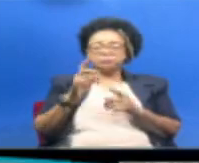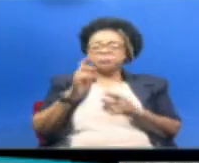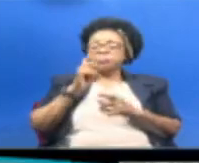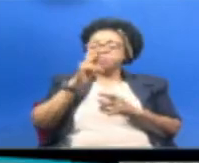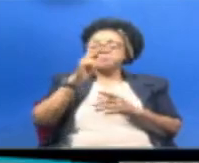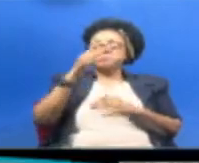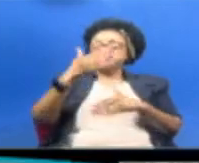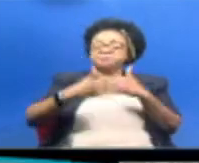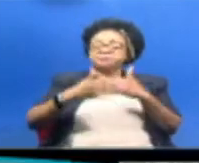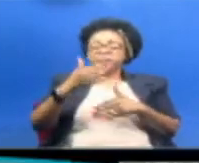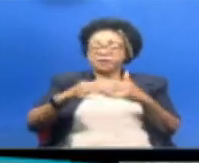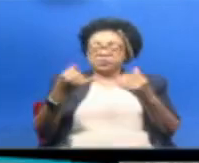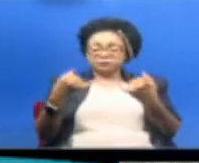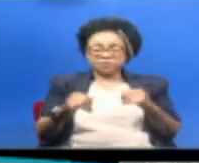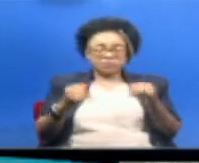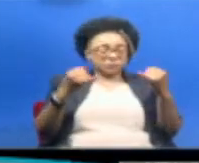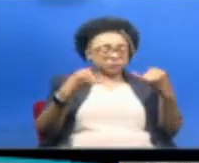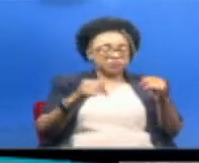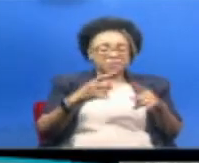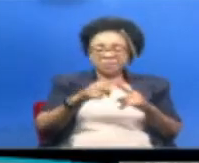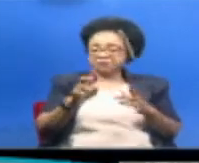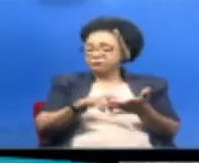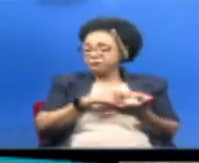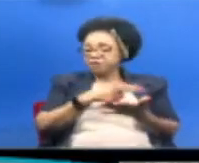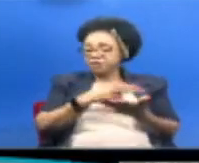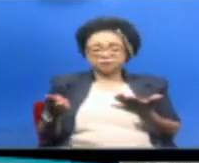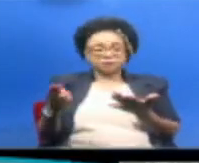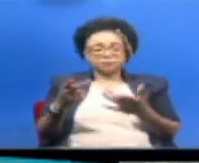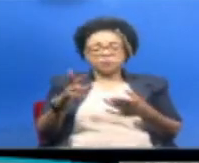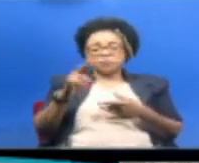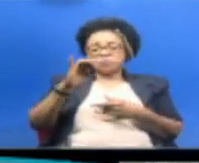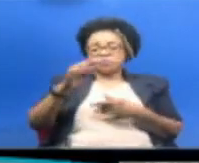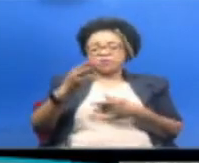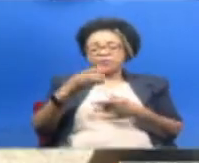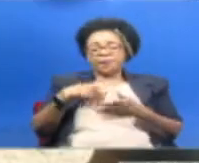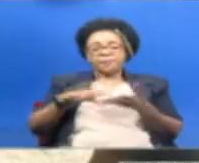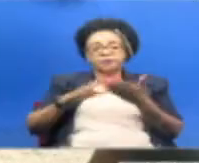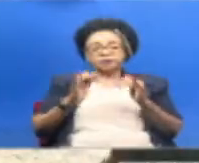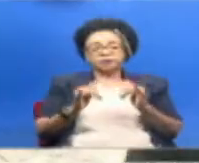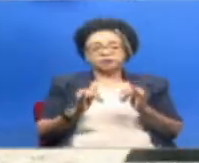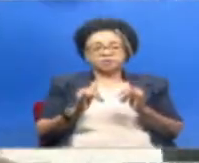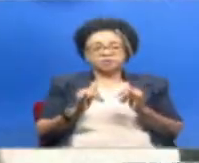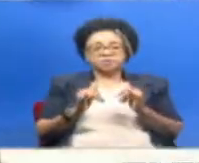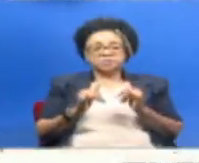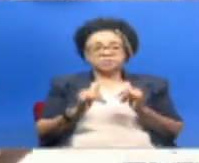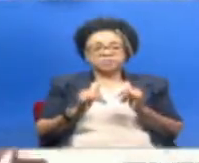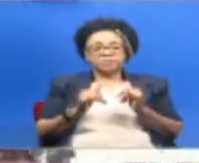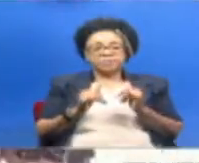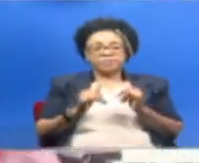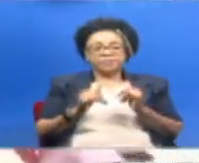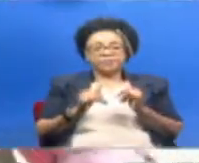blaze were unsuccessful. Here's NTV's Ruth Samwe with the details.